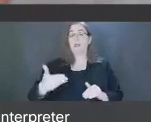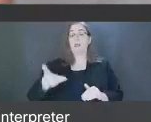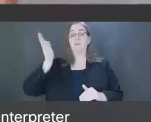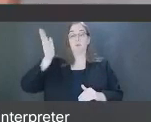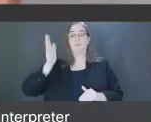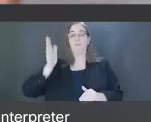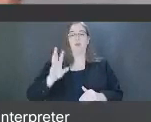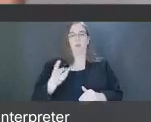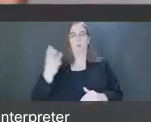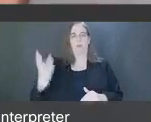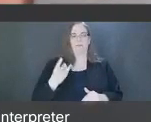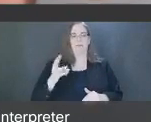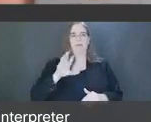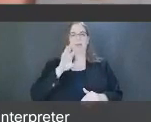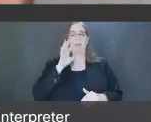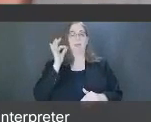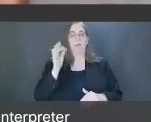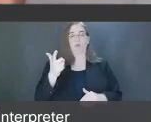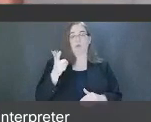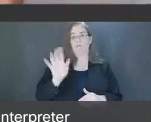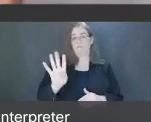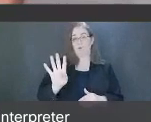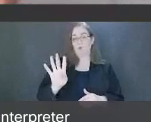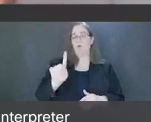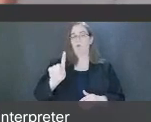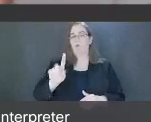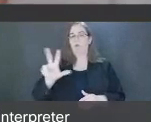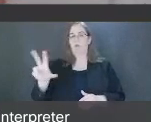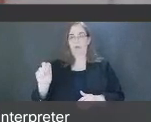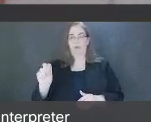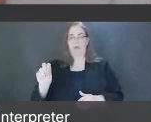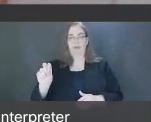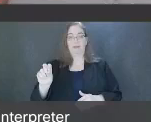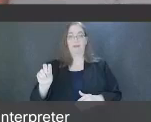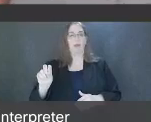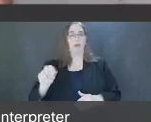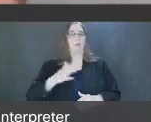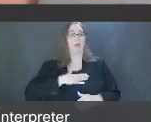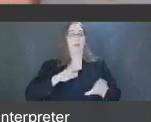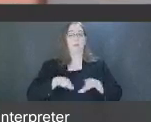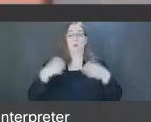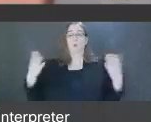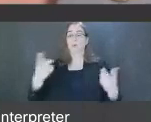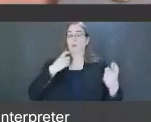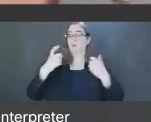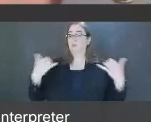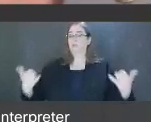is Wednesday, April the 24th at 1:30 p.m. and be happy to take questions.